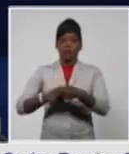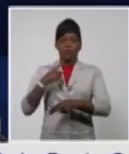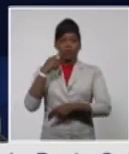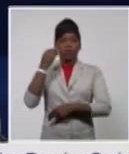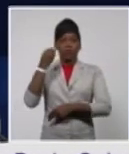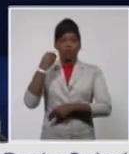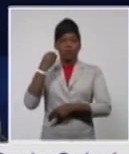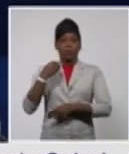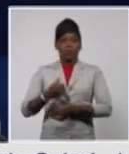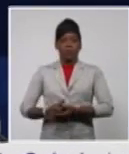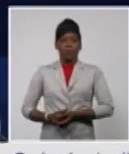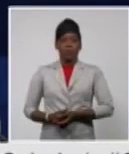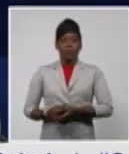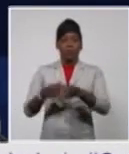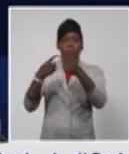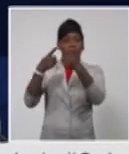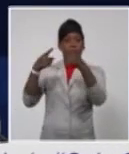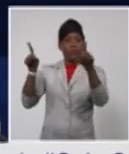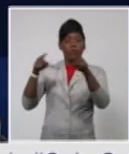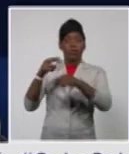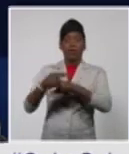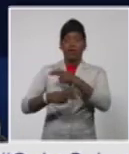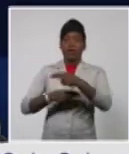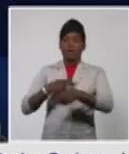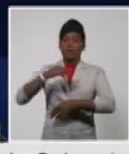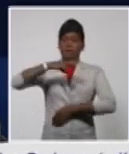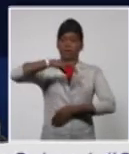347, Havana the most with